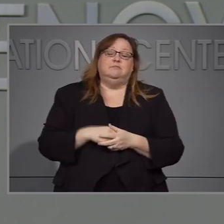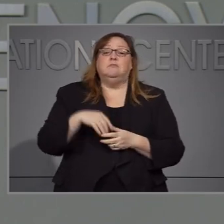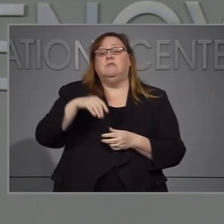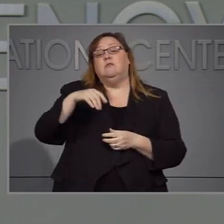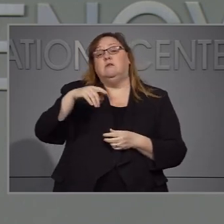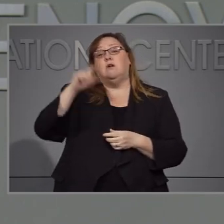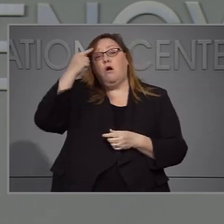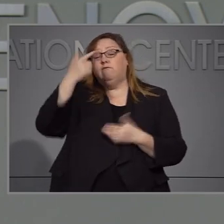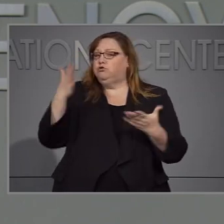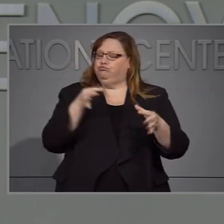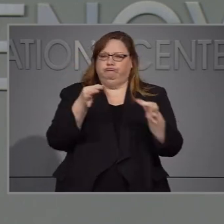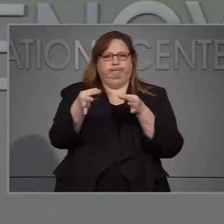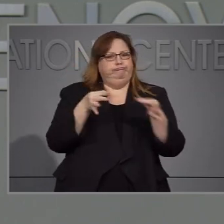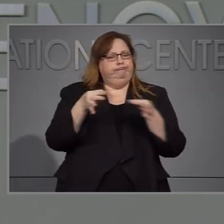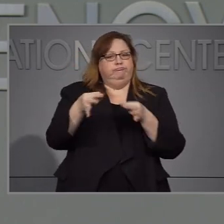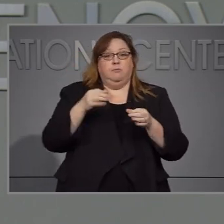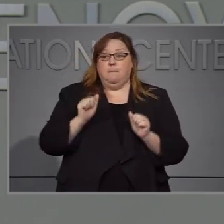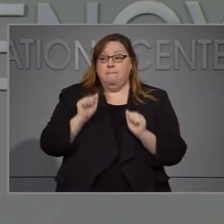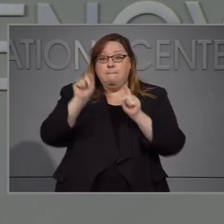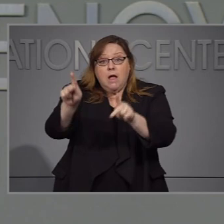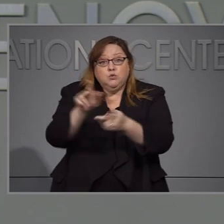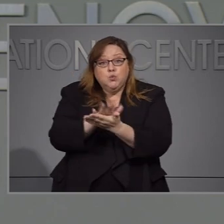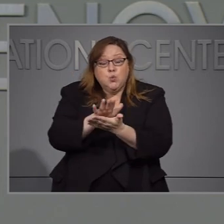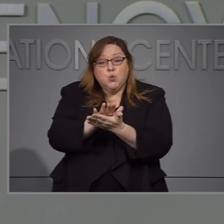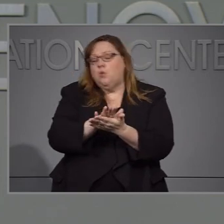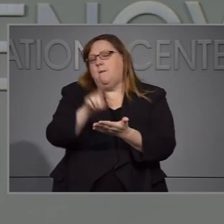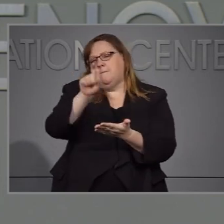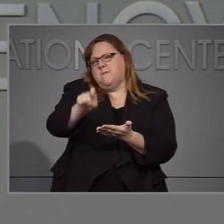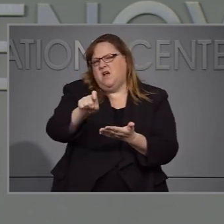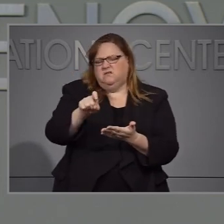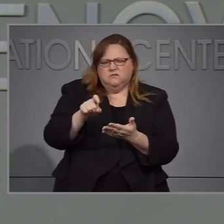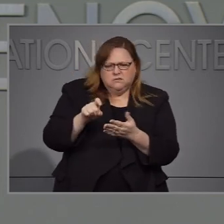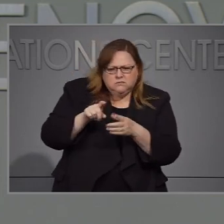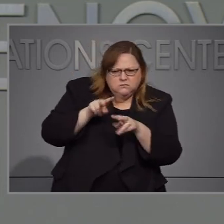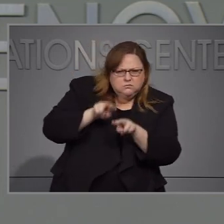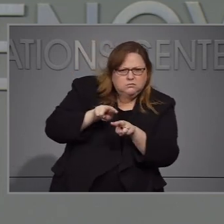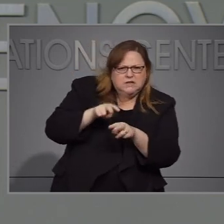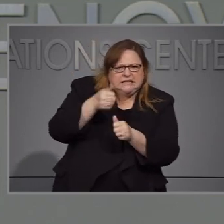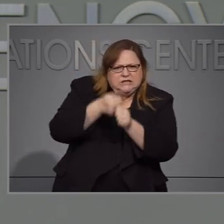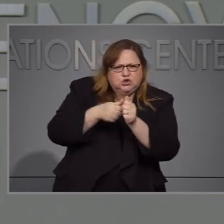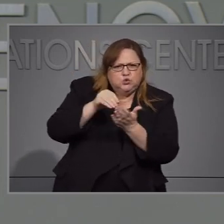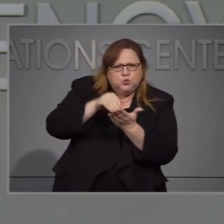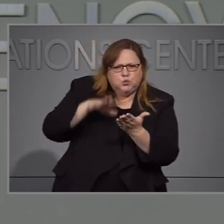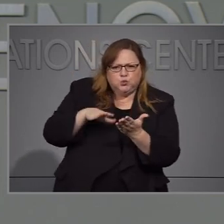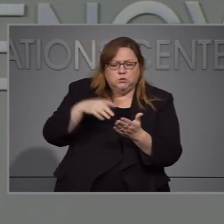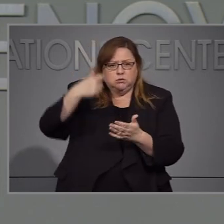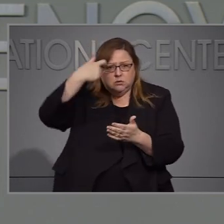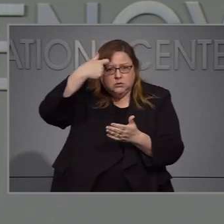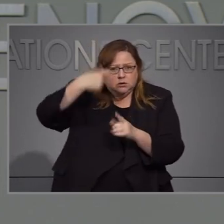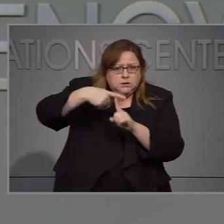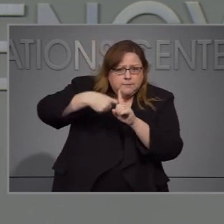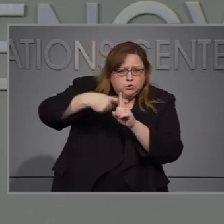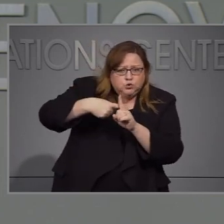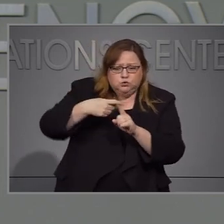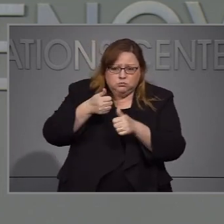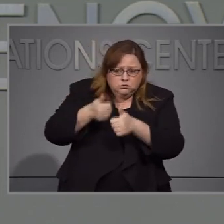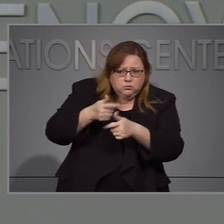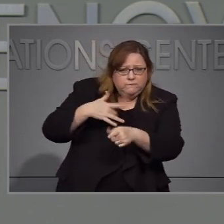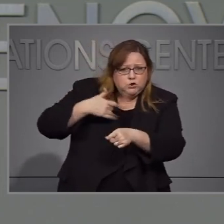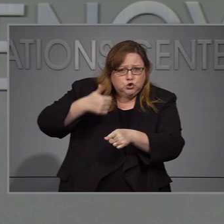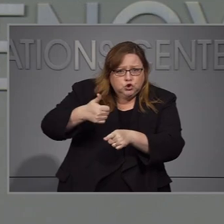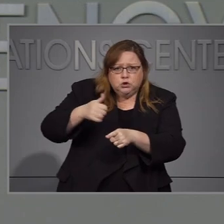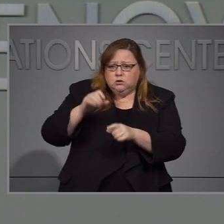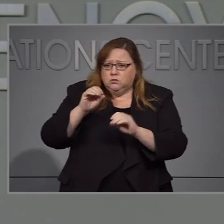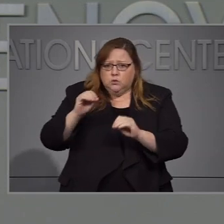learning is about screening every single day students who return to the school building. So things may get picked up